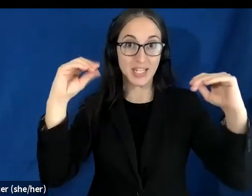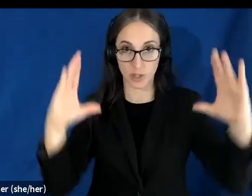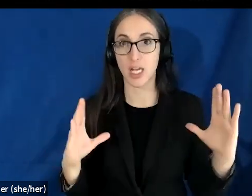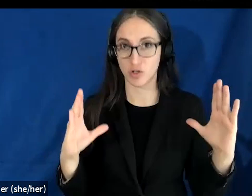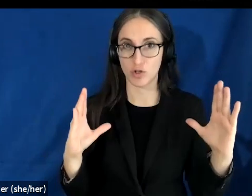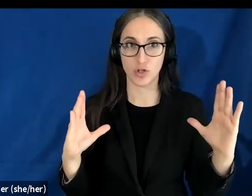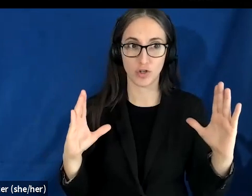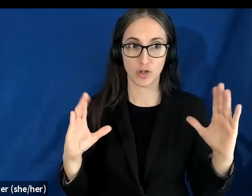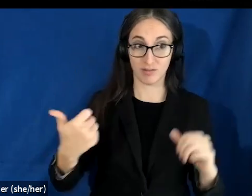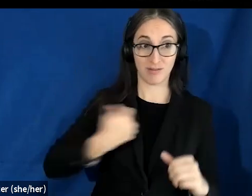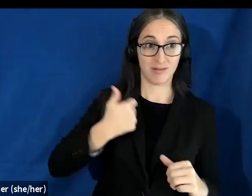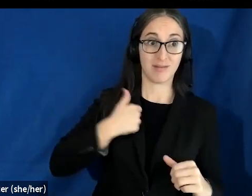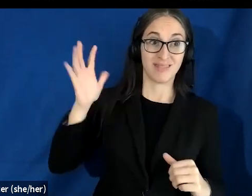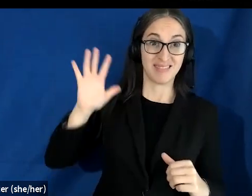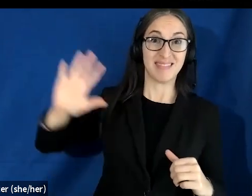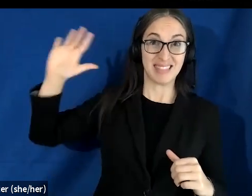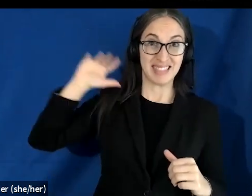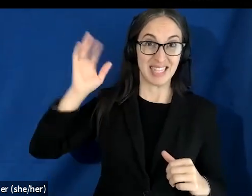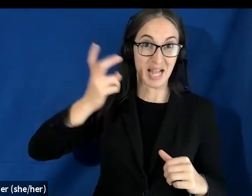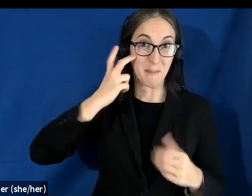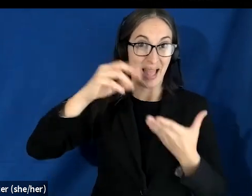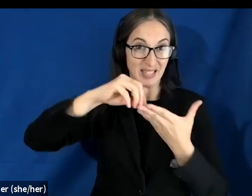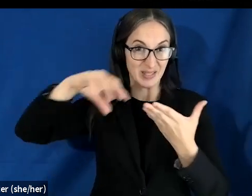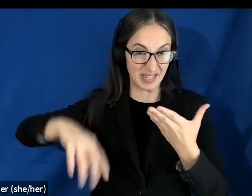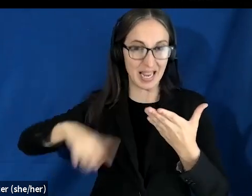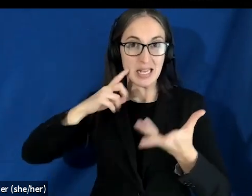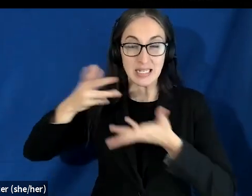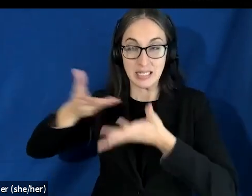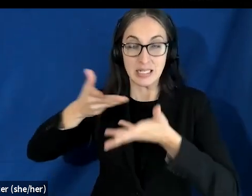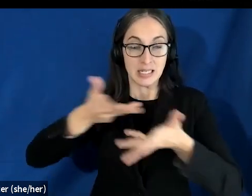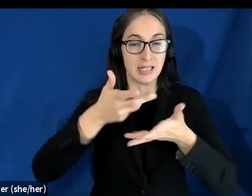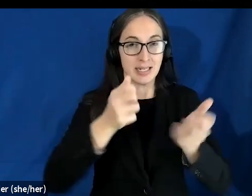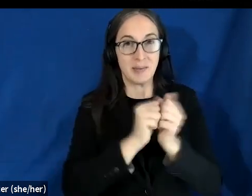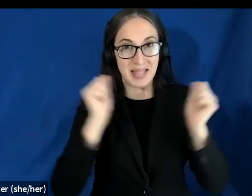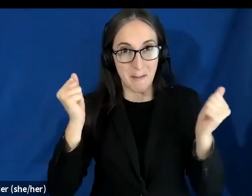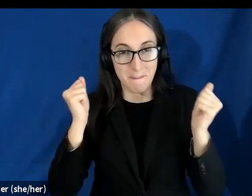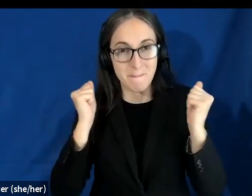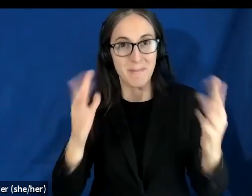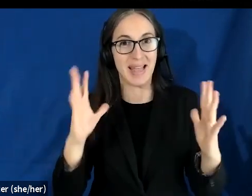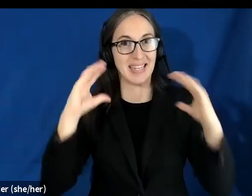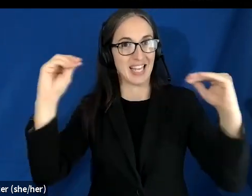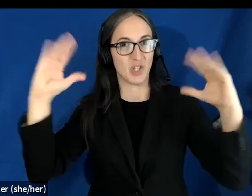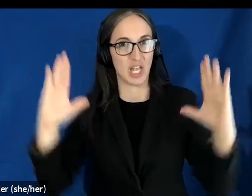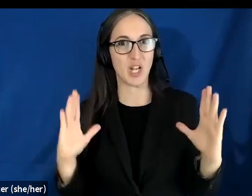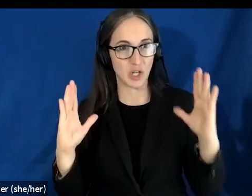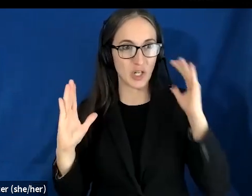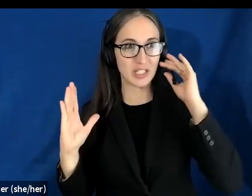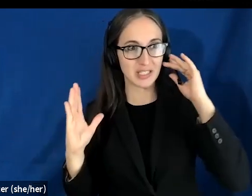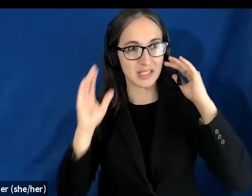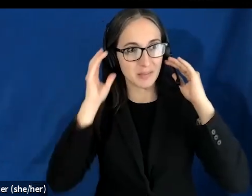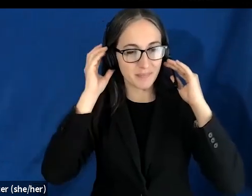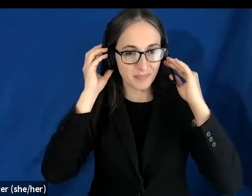was once a blind student and I had to interact with a lot of educators. So I thank all those educators